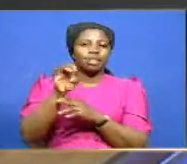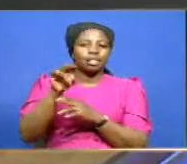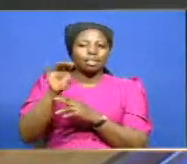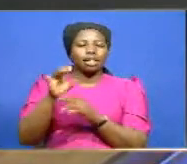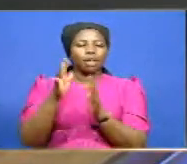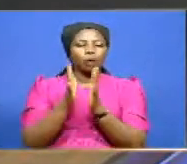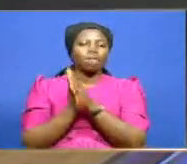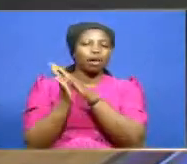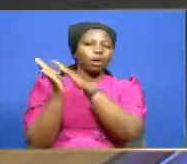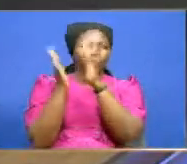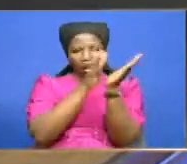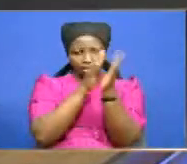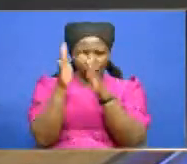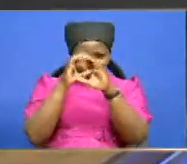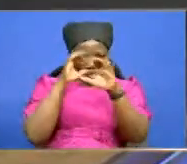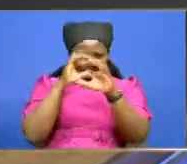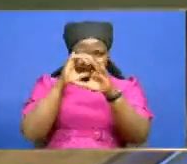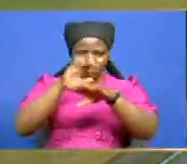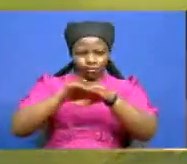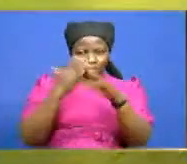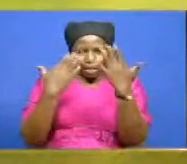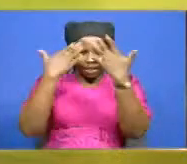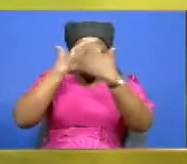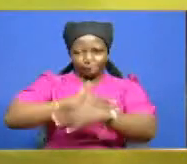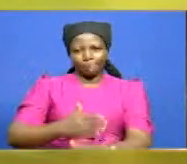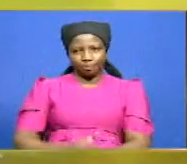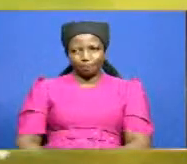the latest weather forecast. Good night.